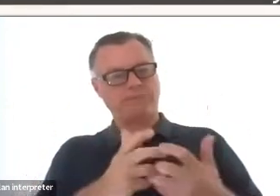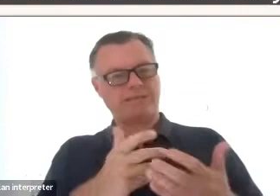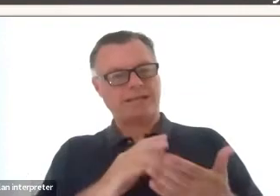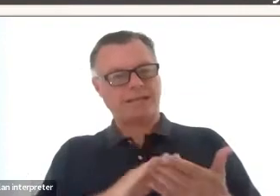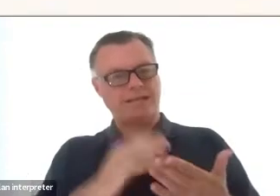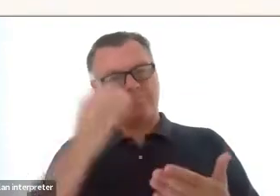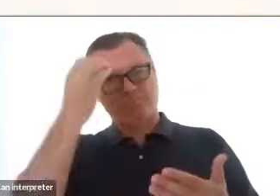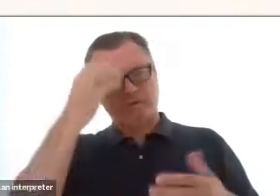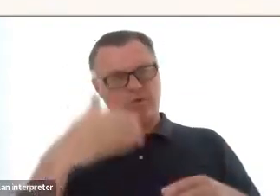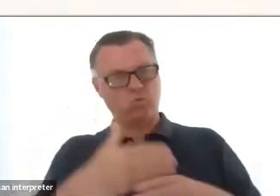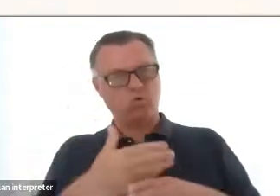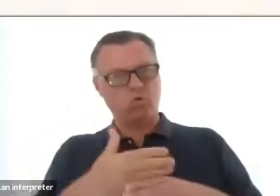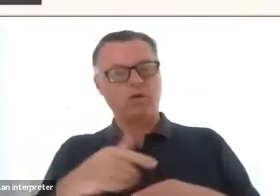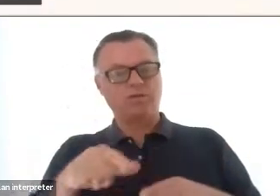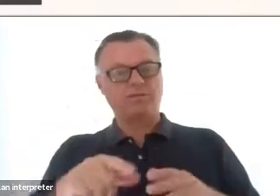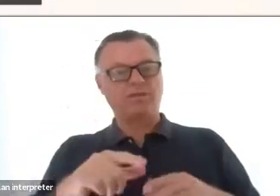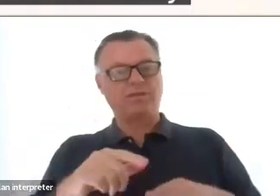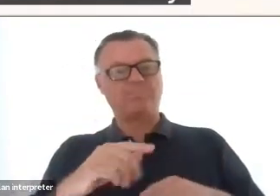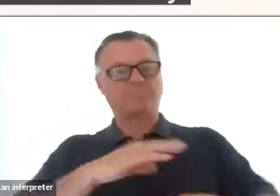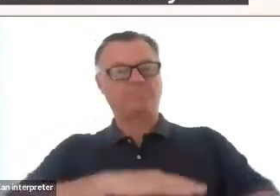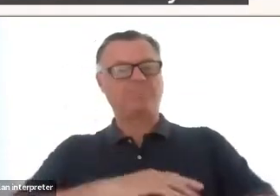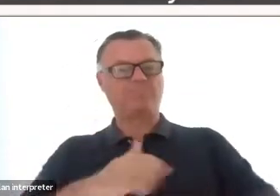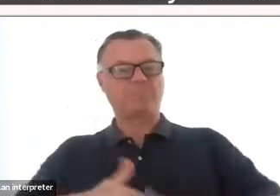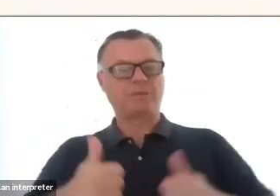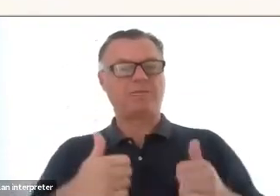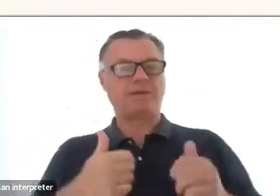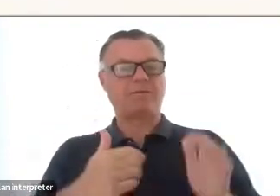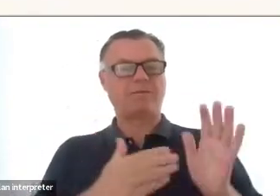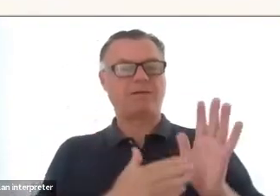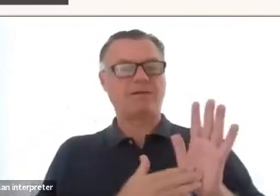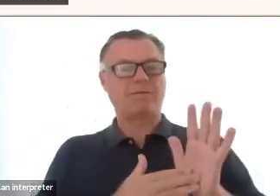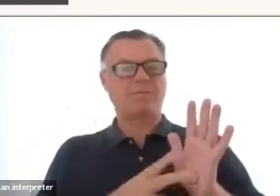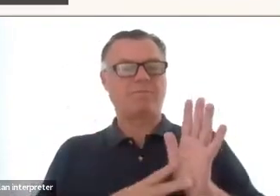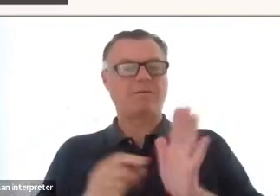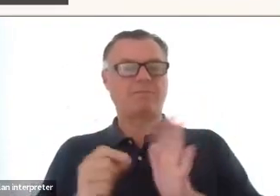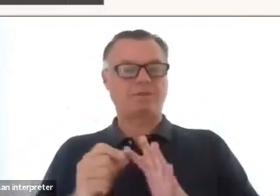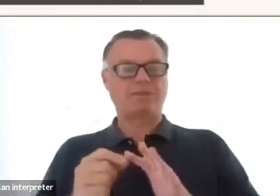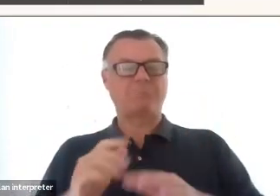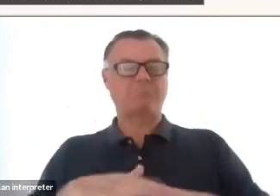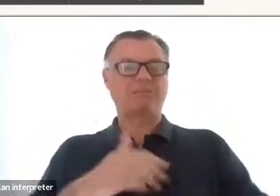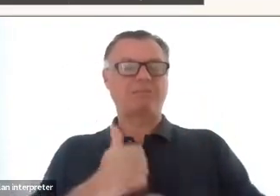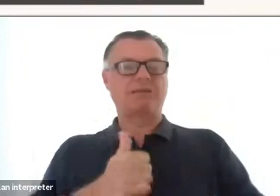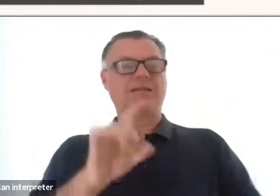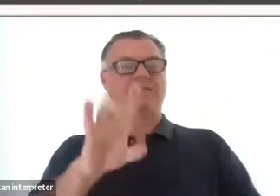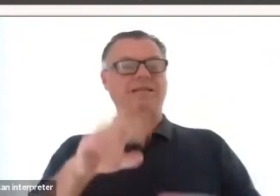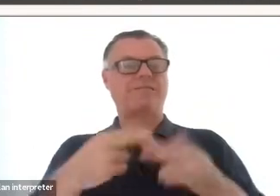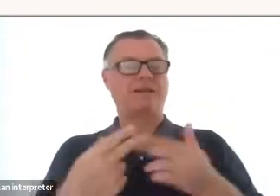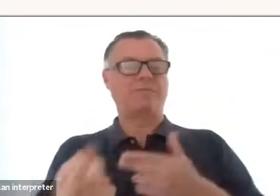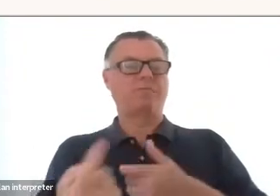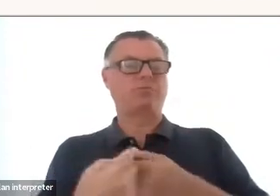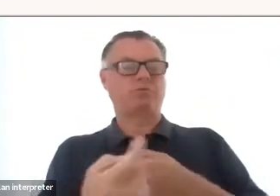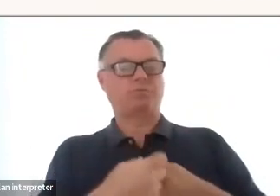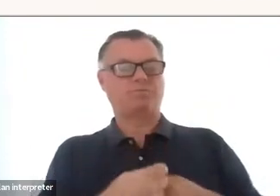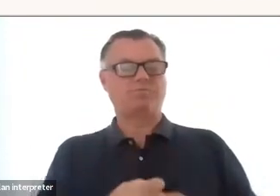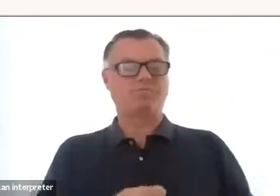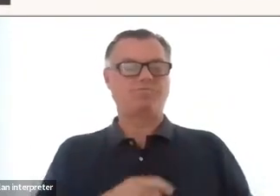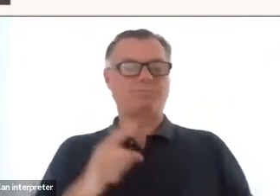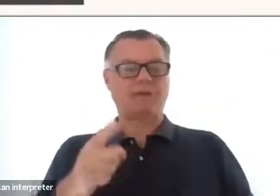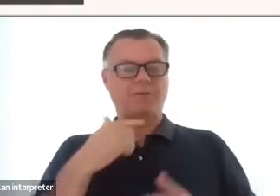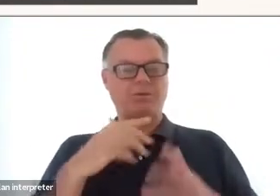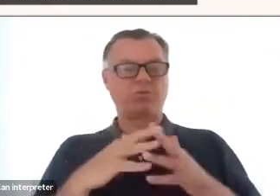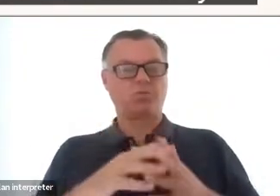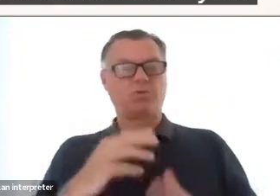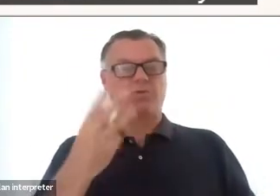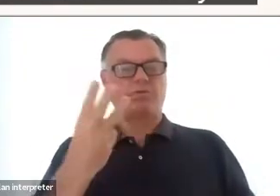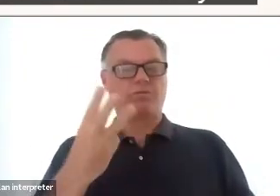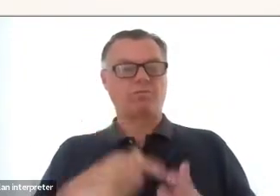brains actually work. And our MVP is already live with 10 families on board. In a $3.9 billion industry, no one's